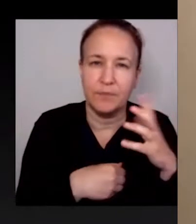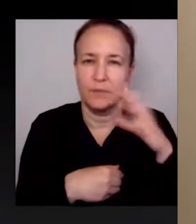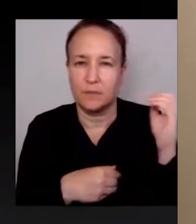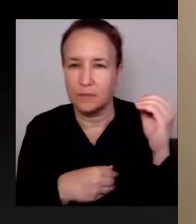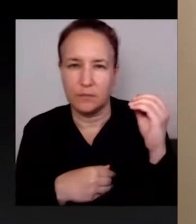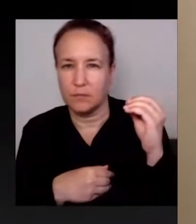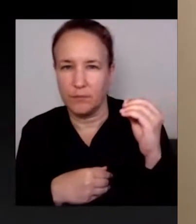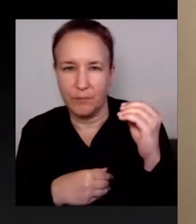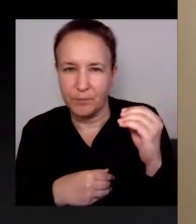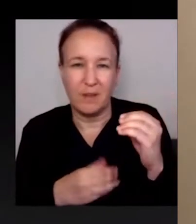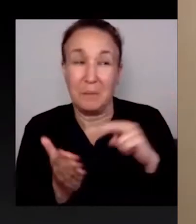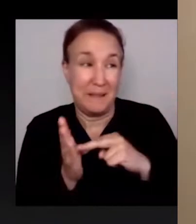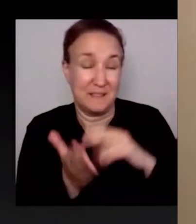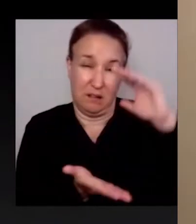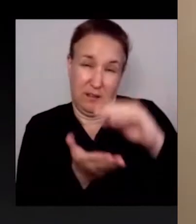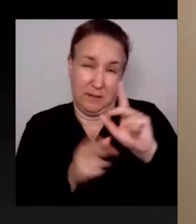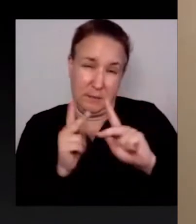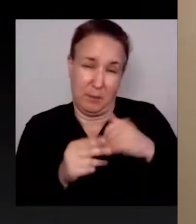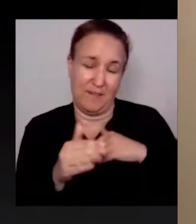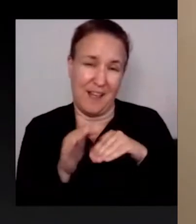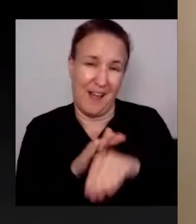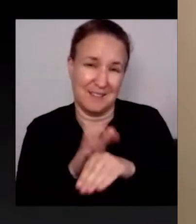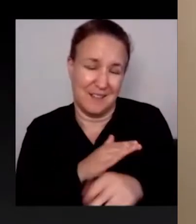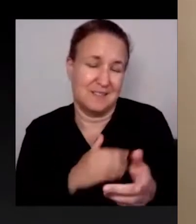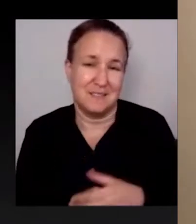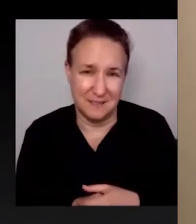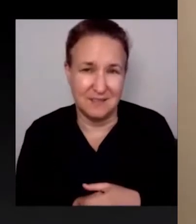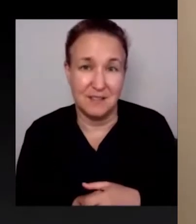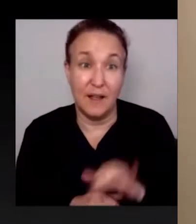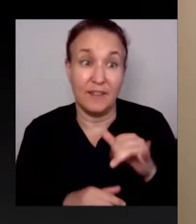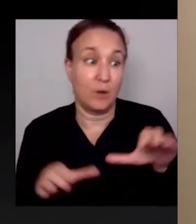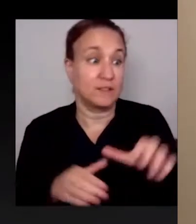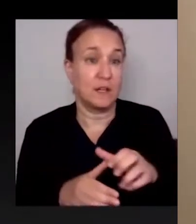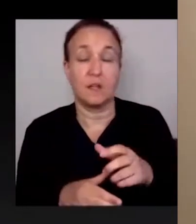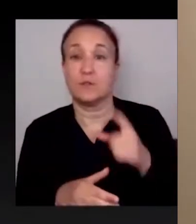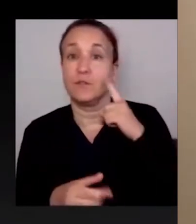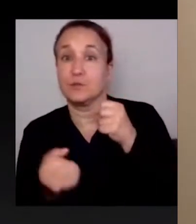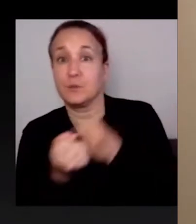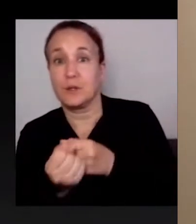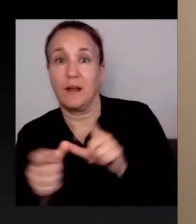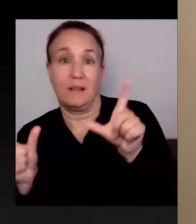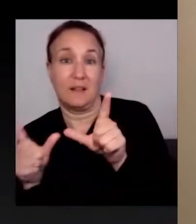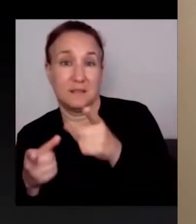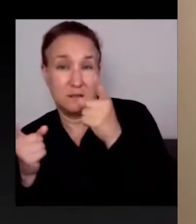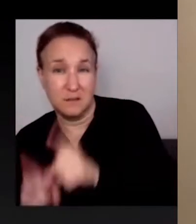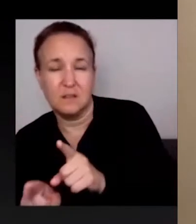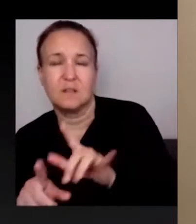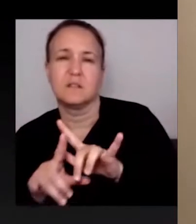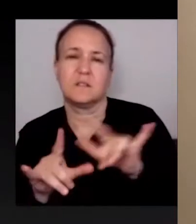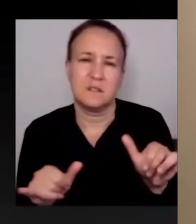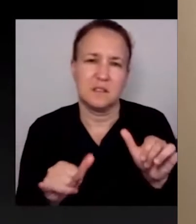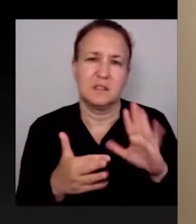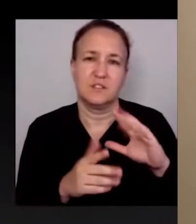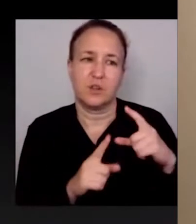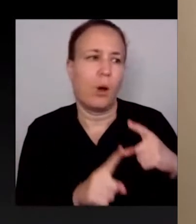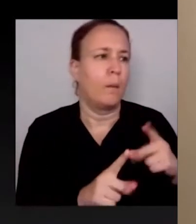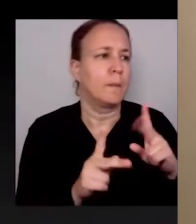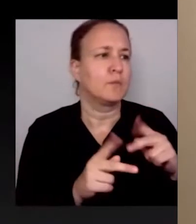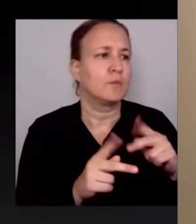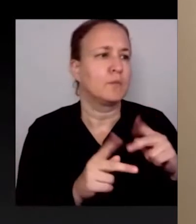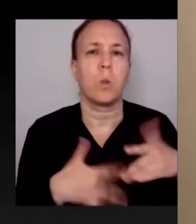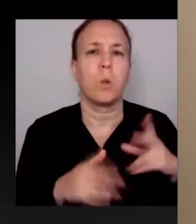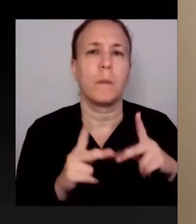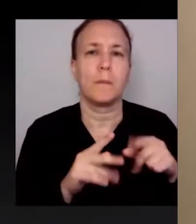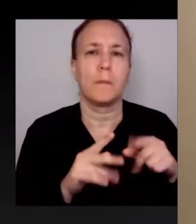have access. This was done both to support licensing agreements, but also to start cracking down on cheating, like gamers